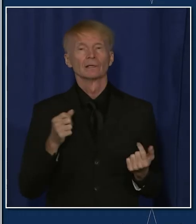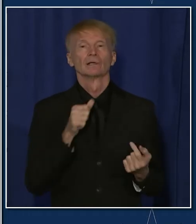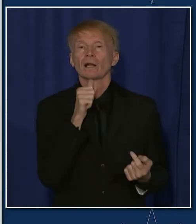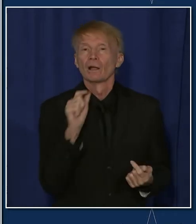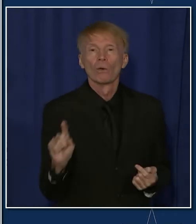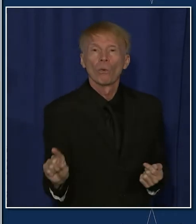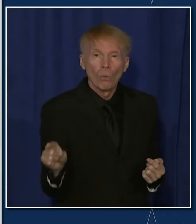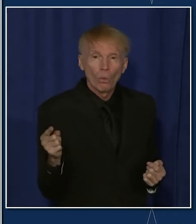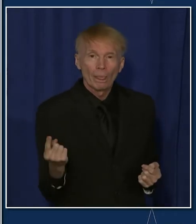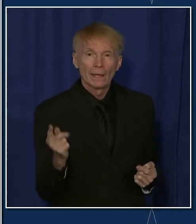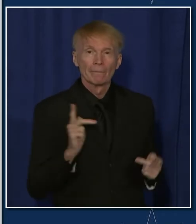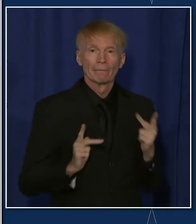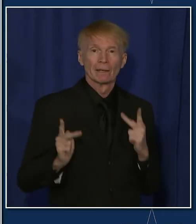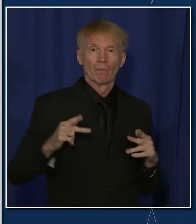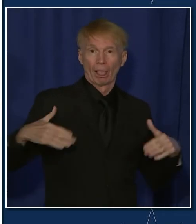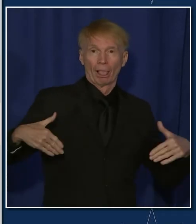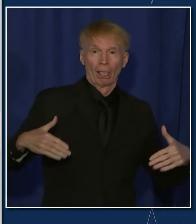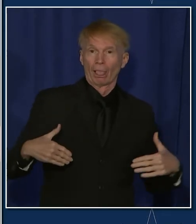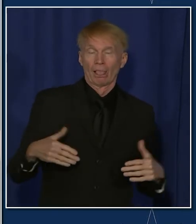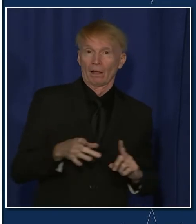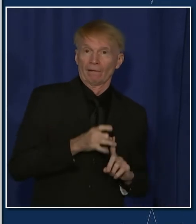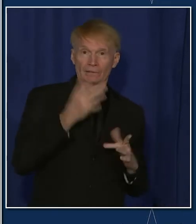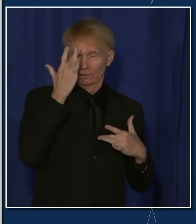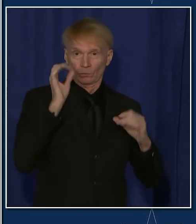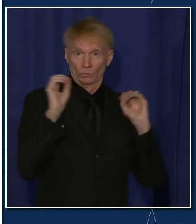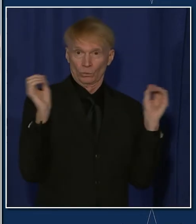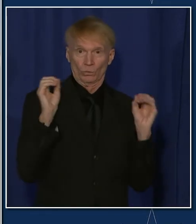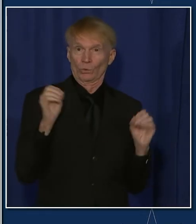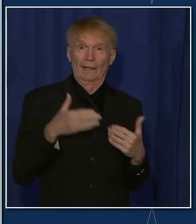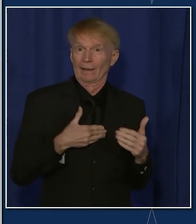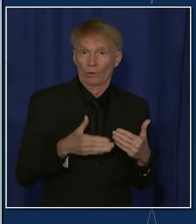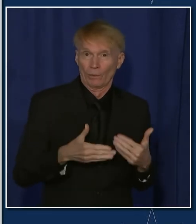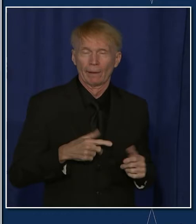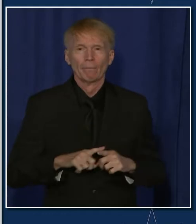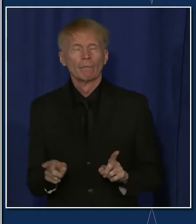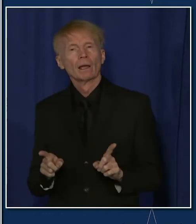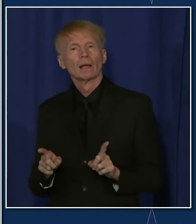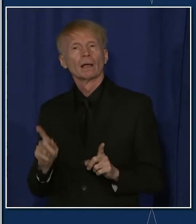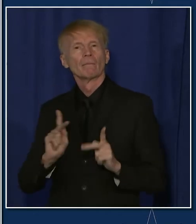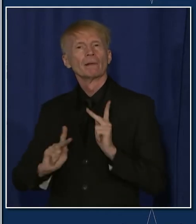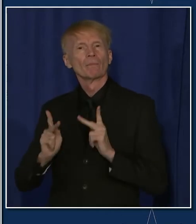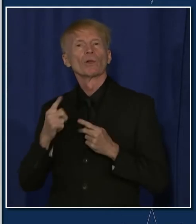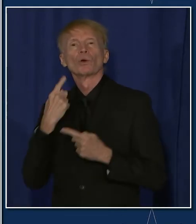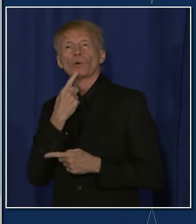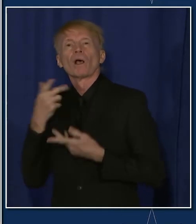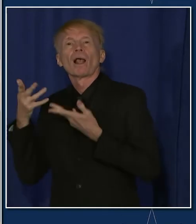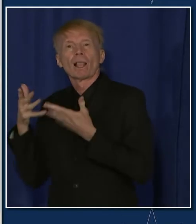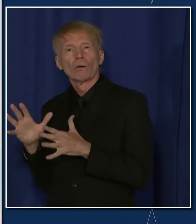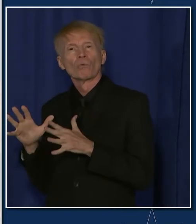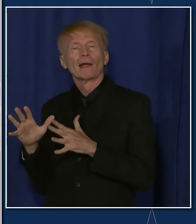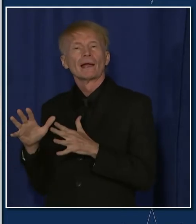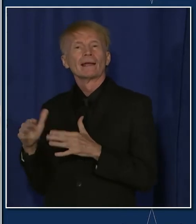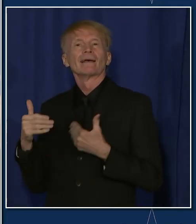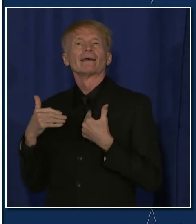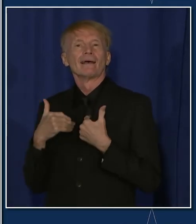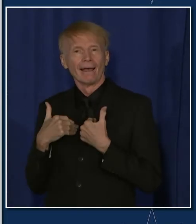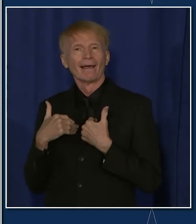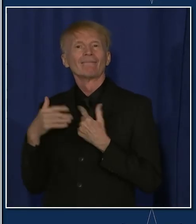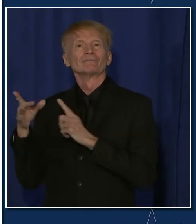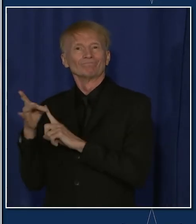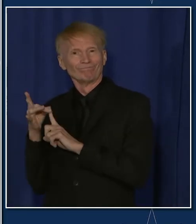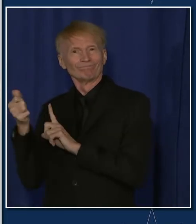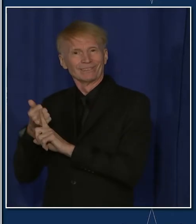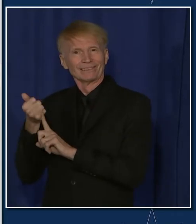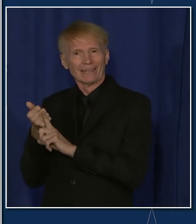gotten COVID-19, but for people who have already gotten COVID-19, the immunity the vaccine offers is